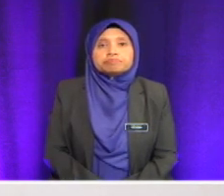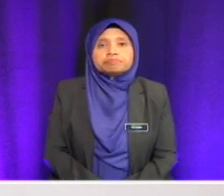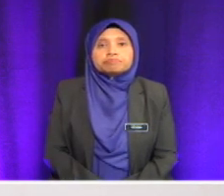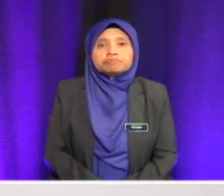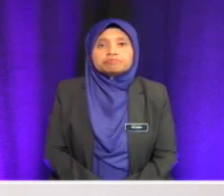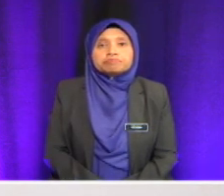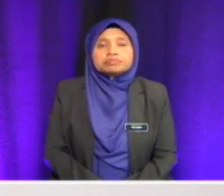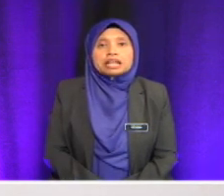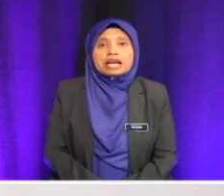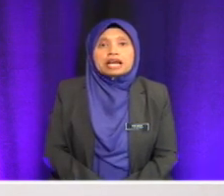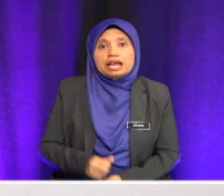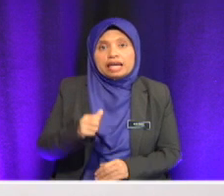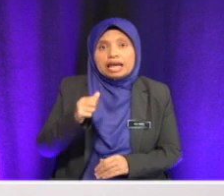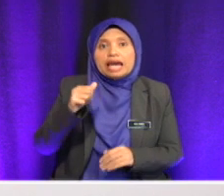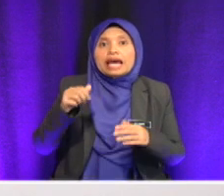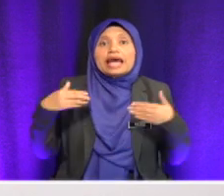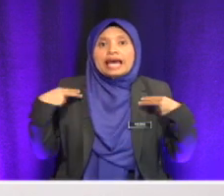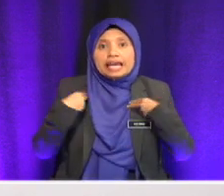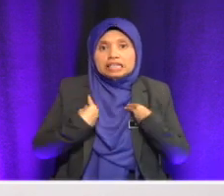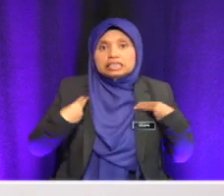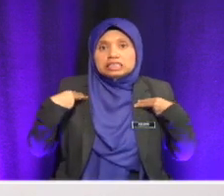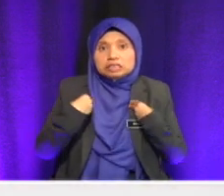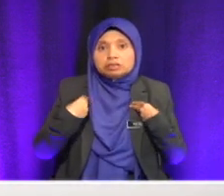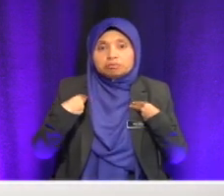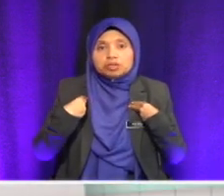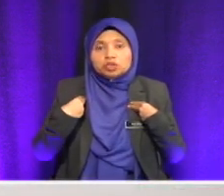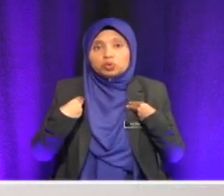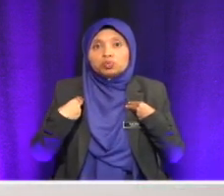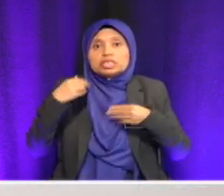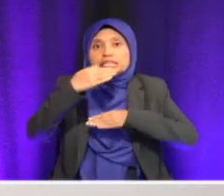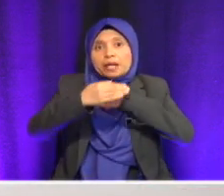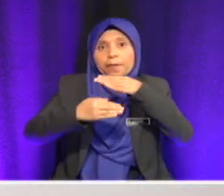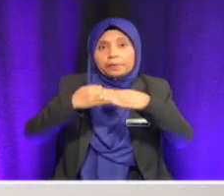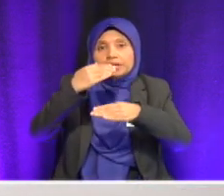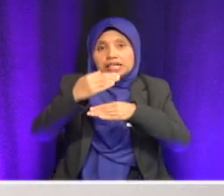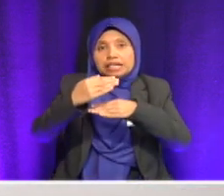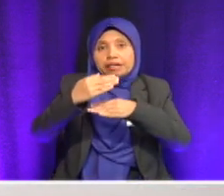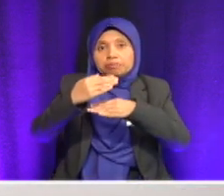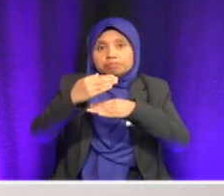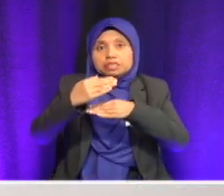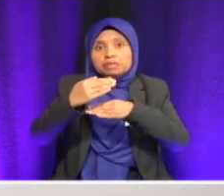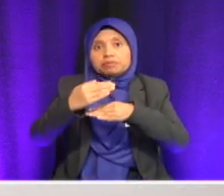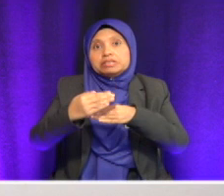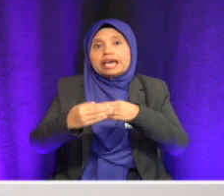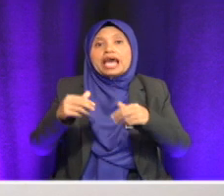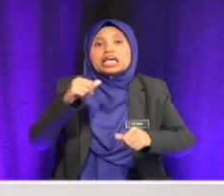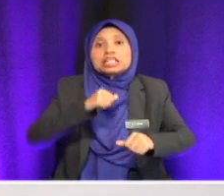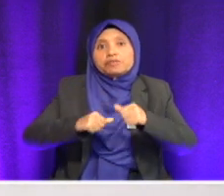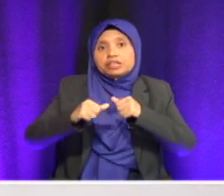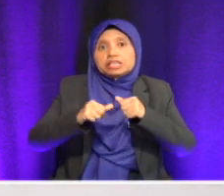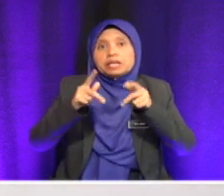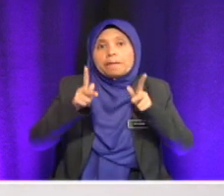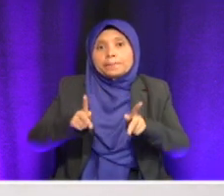Which animal has developed the ability to plan for future events? Which animal has developed the ability to plan for